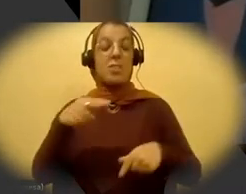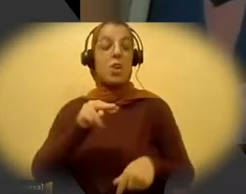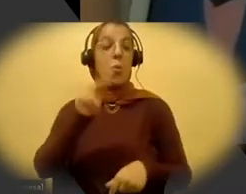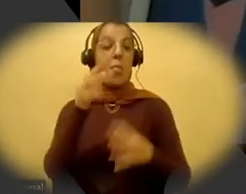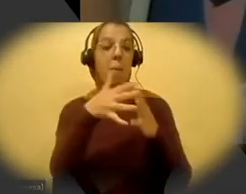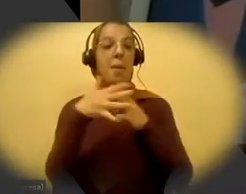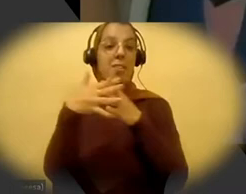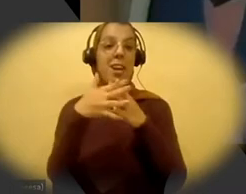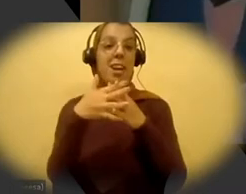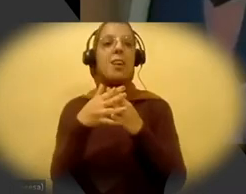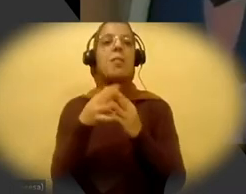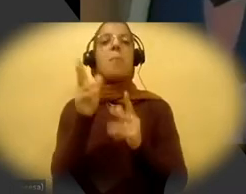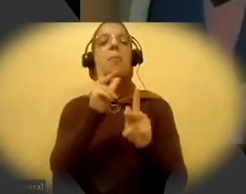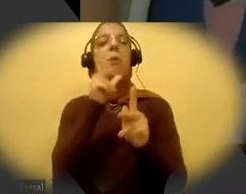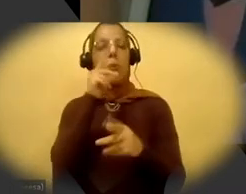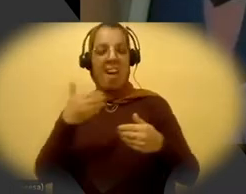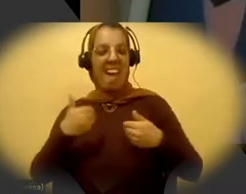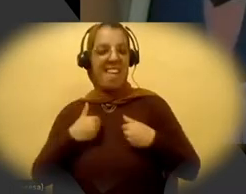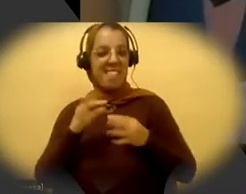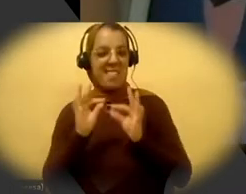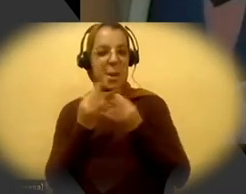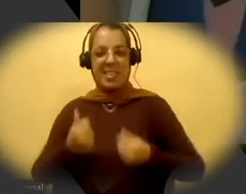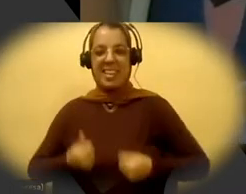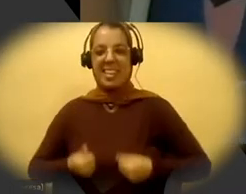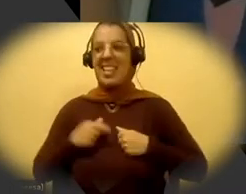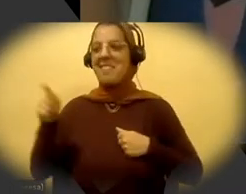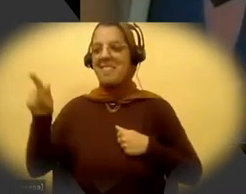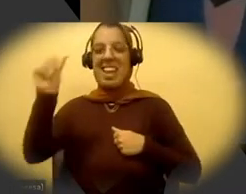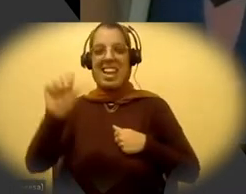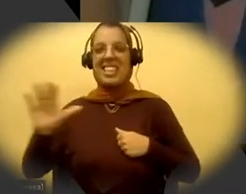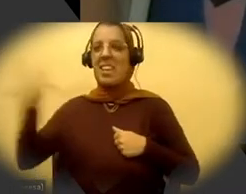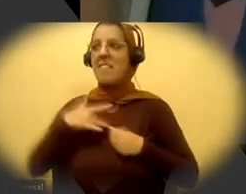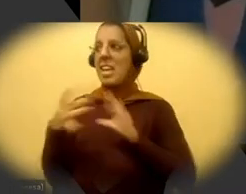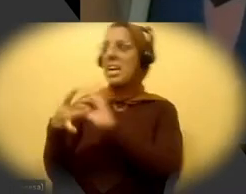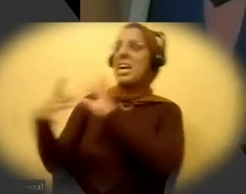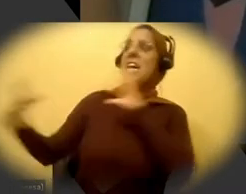Asia. So just kind of like experiencing that disconnect and that,